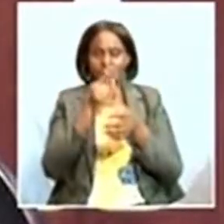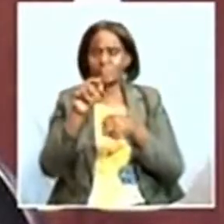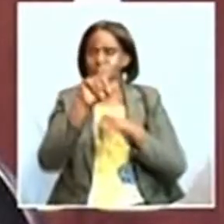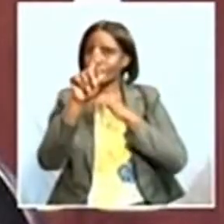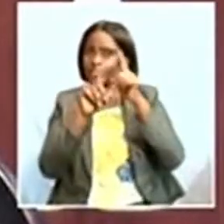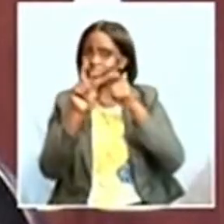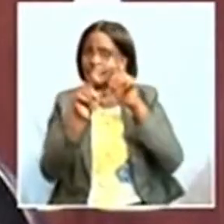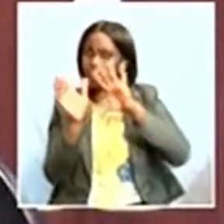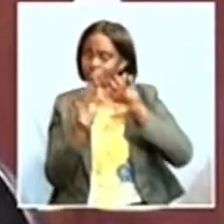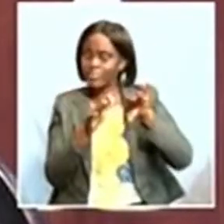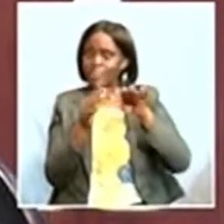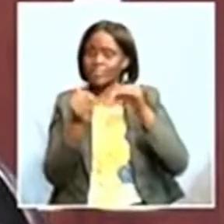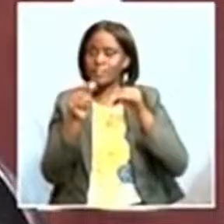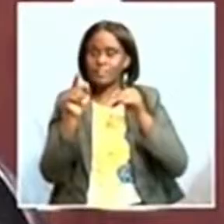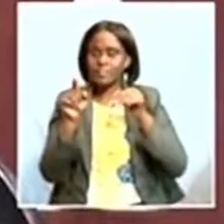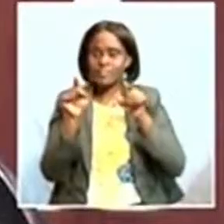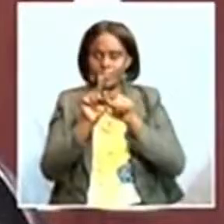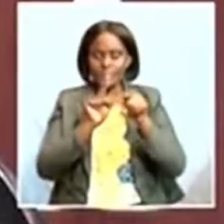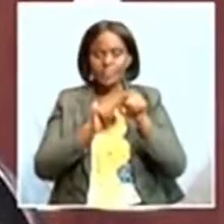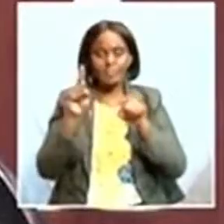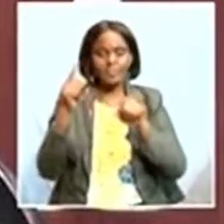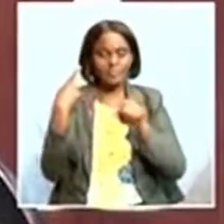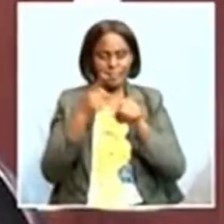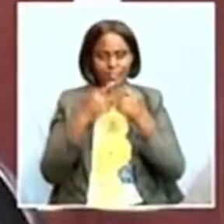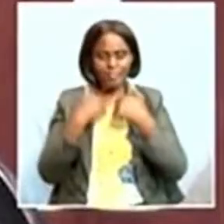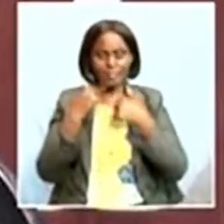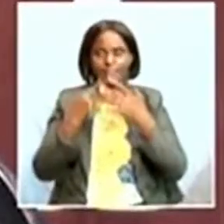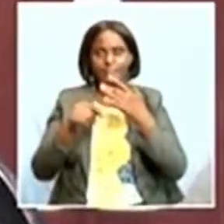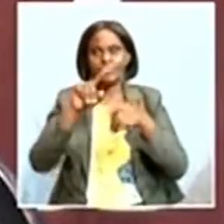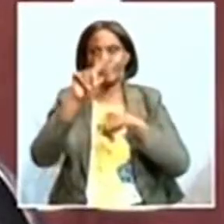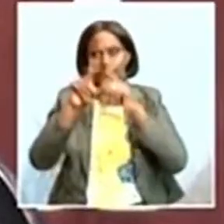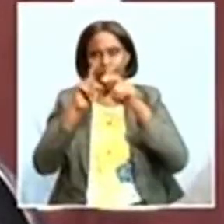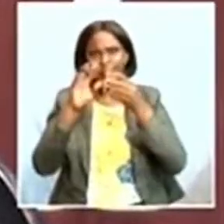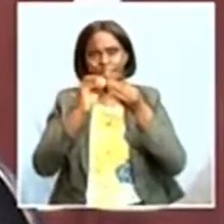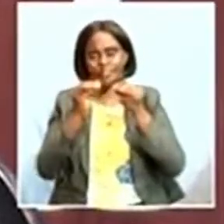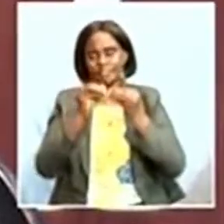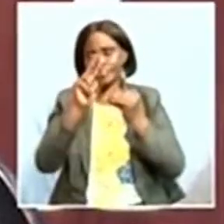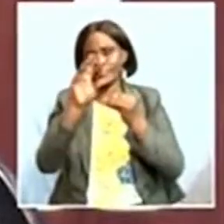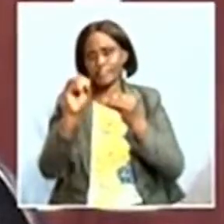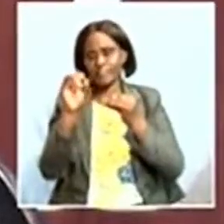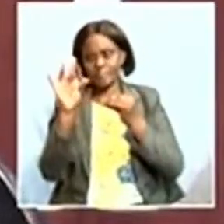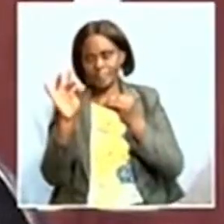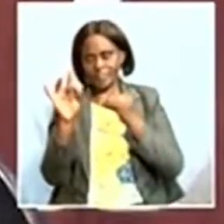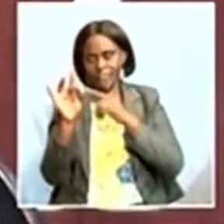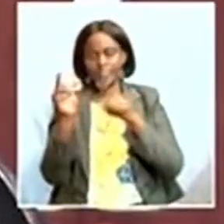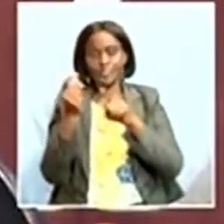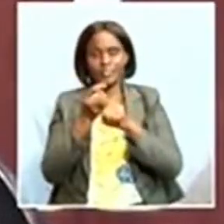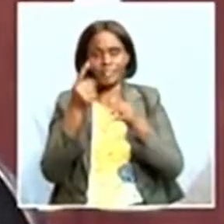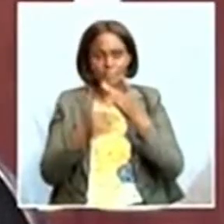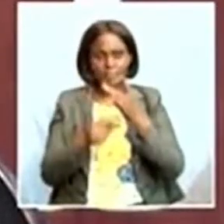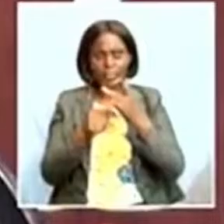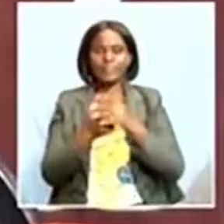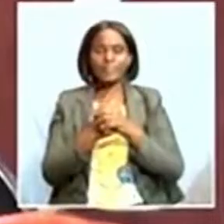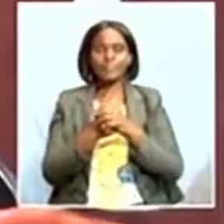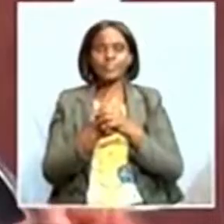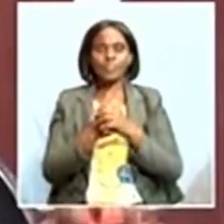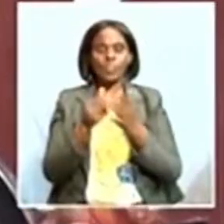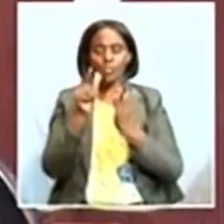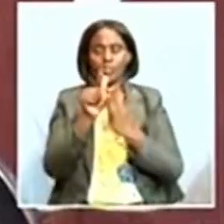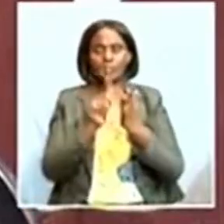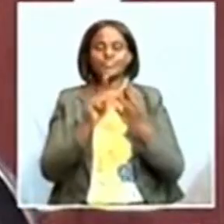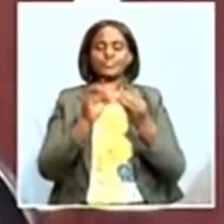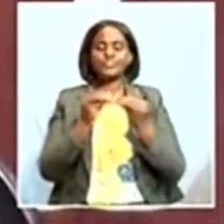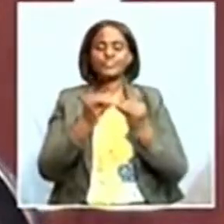and therefore the House went on to consider question number 208 to 210, understanding order